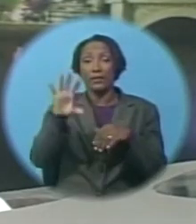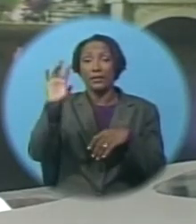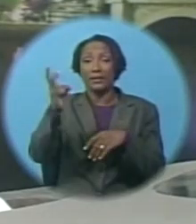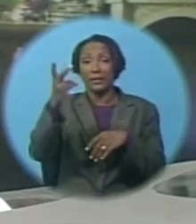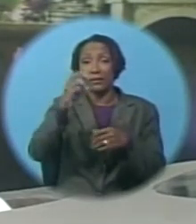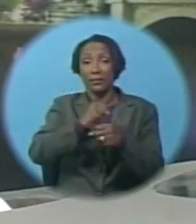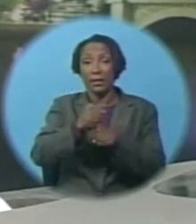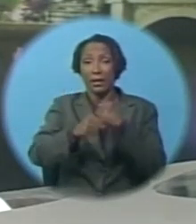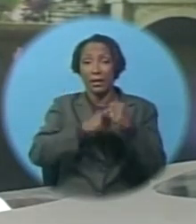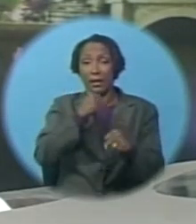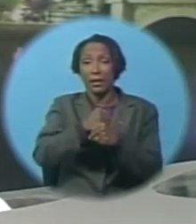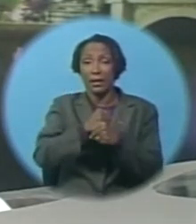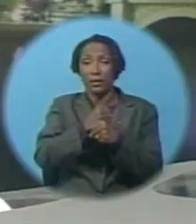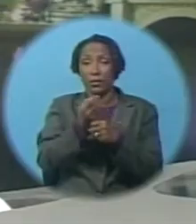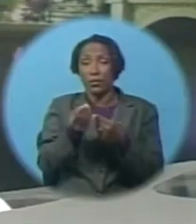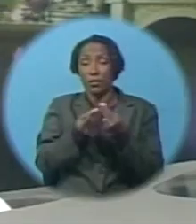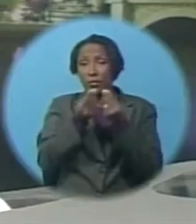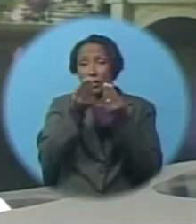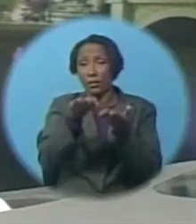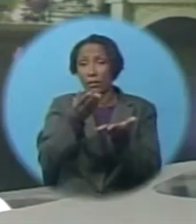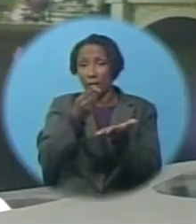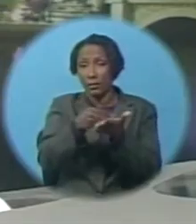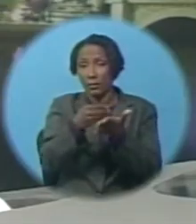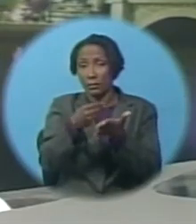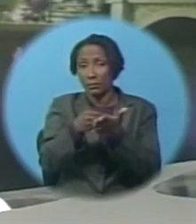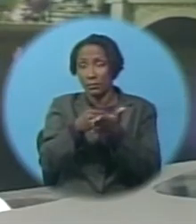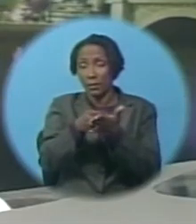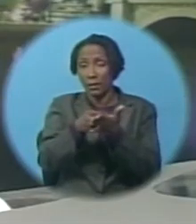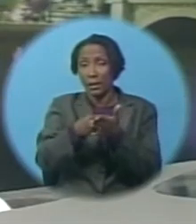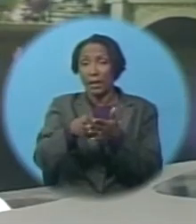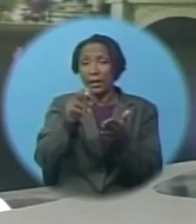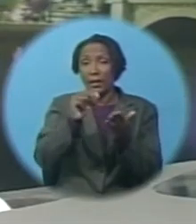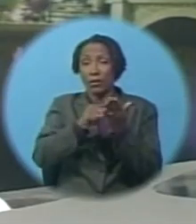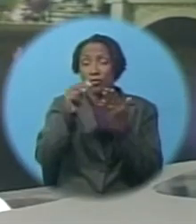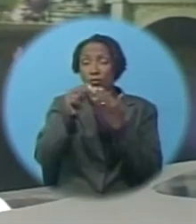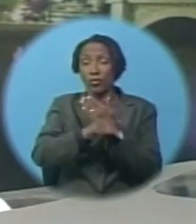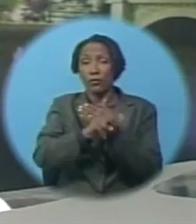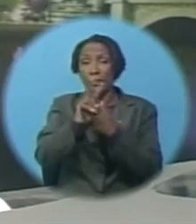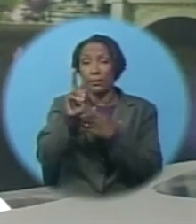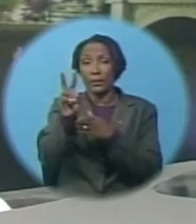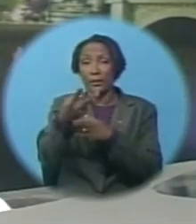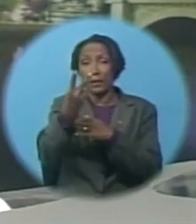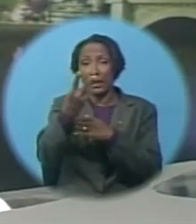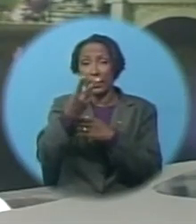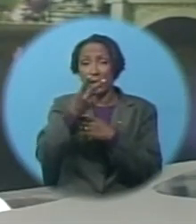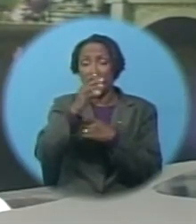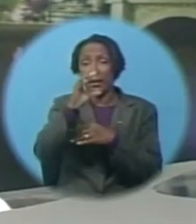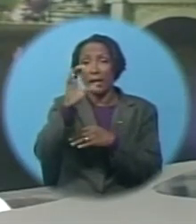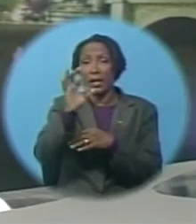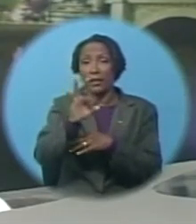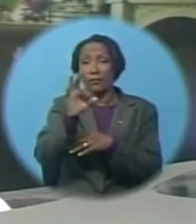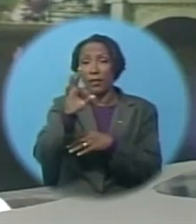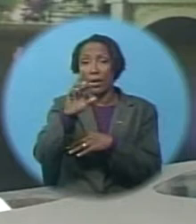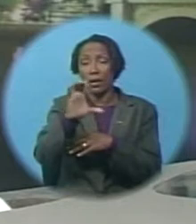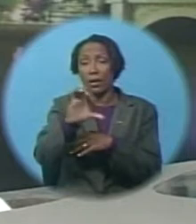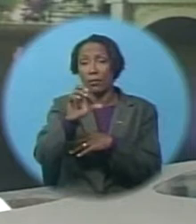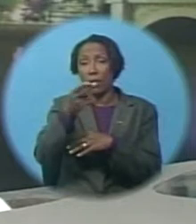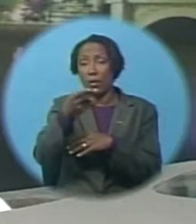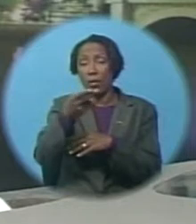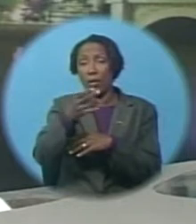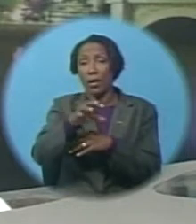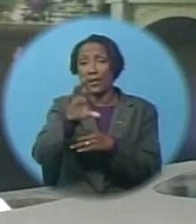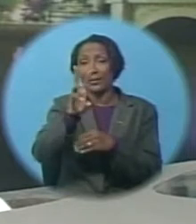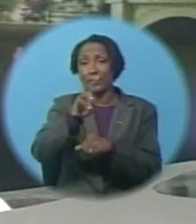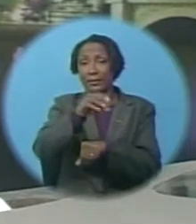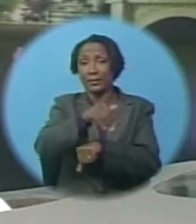investment forum next Wednesday, November 2nd at the Frank Collymore Hall at 6:30 p.m. Marketing manager Kim Howard says it will be